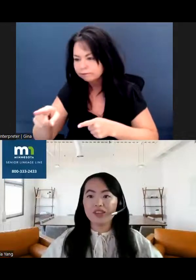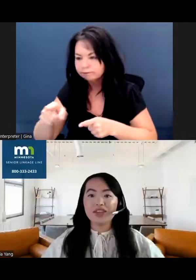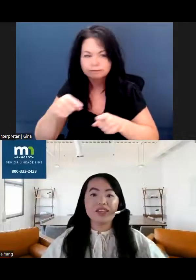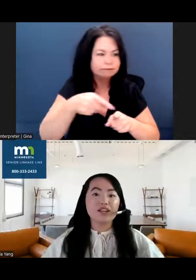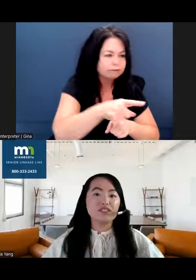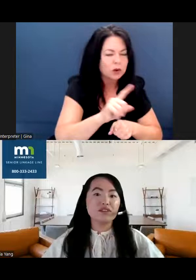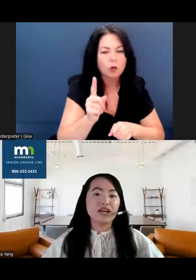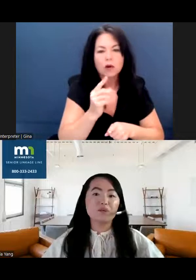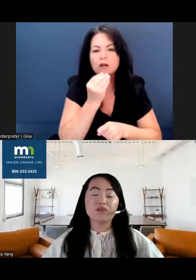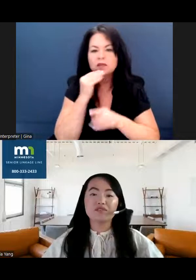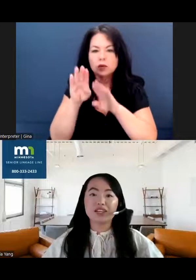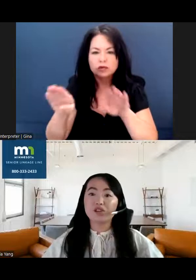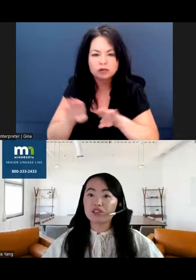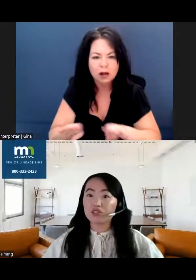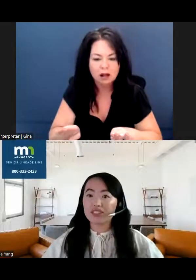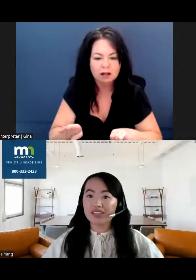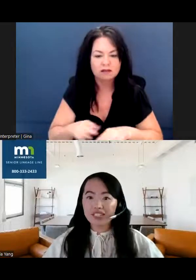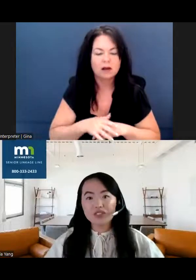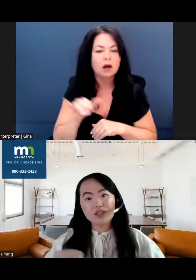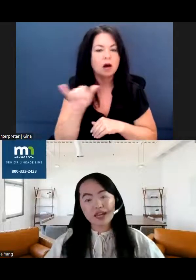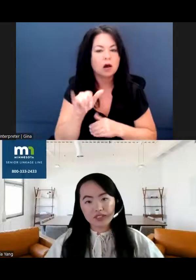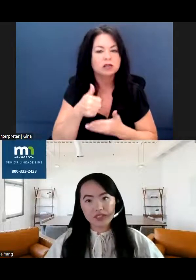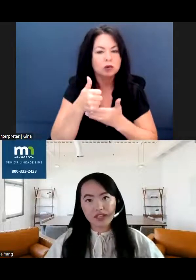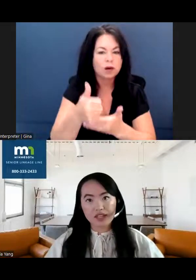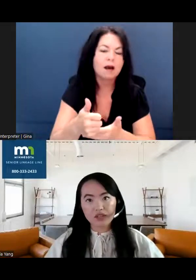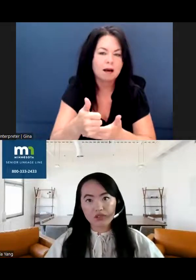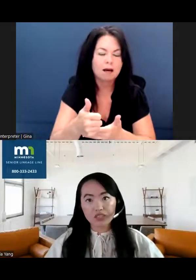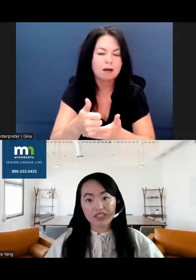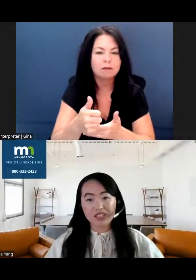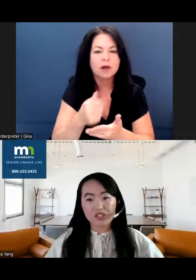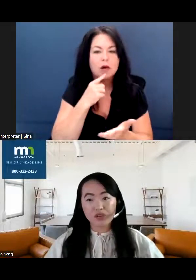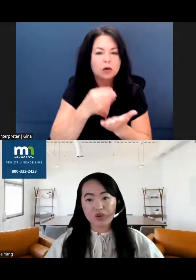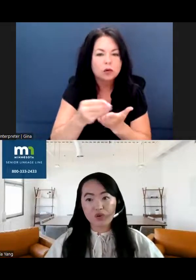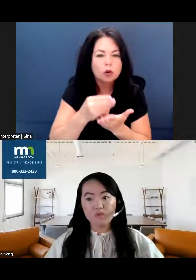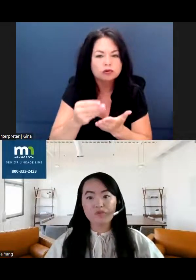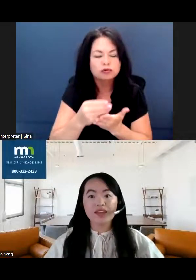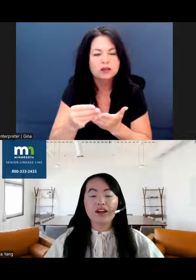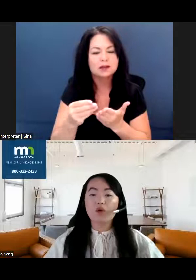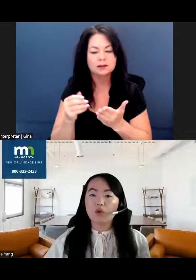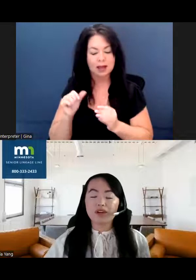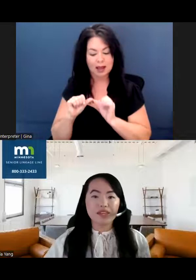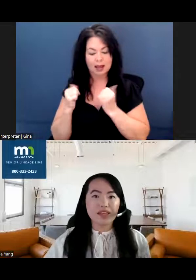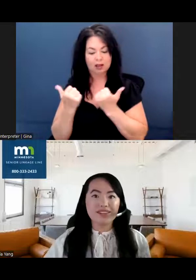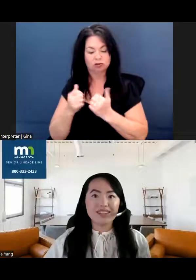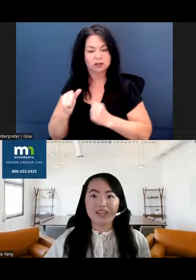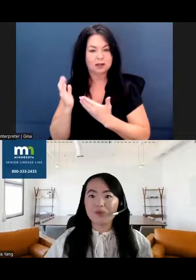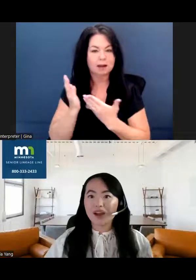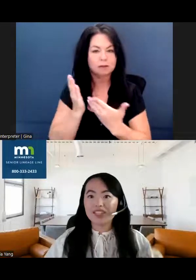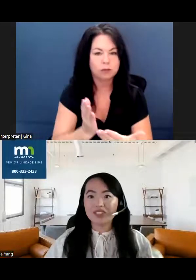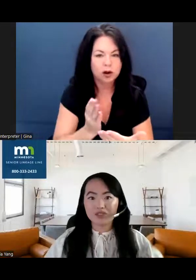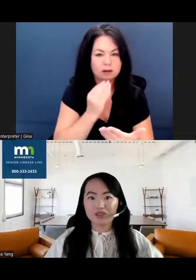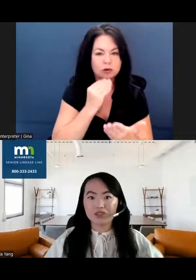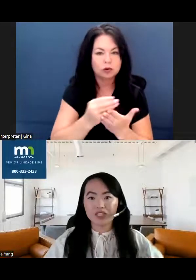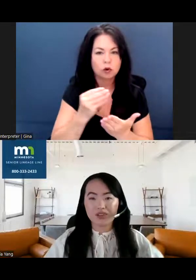live in. Can also help get groceries, connect you to agencies that can get groceries delivered to your home. Or again, getting a